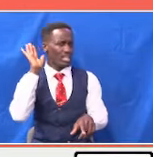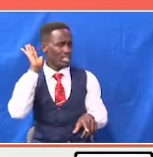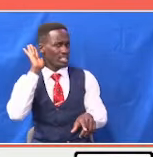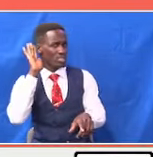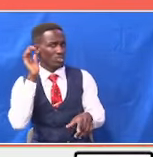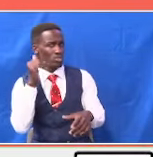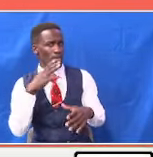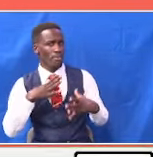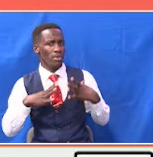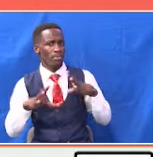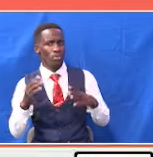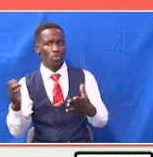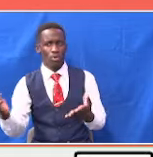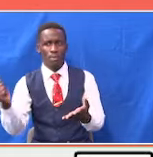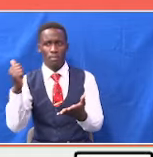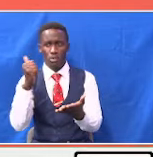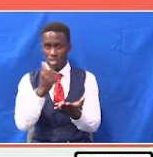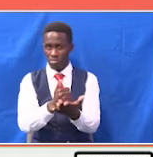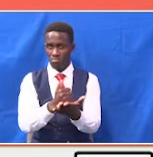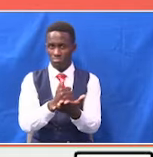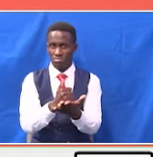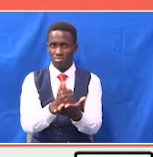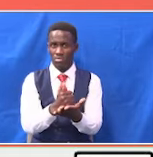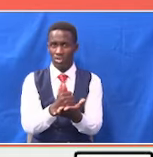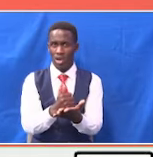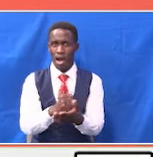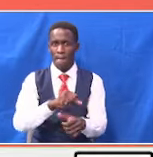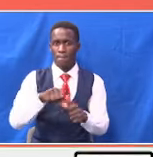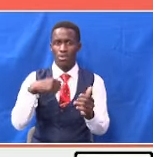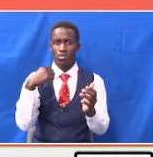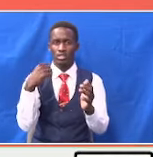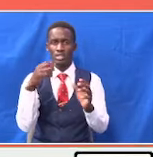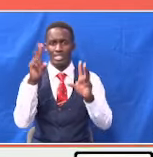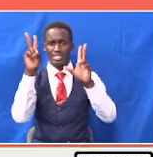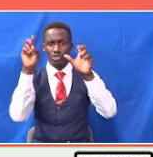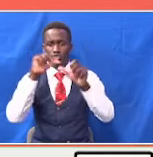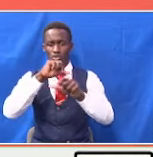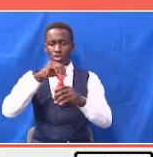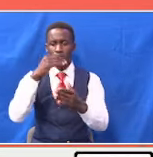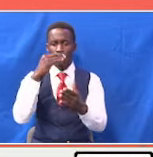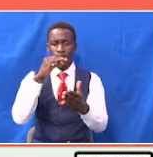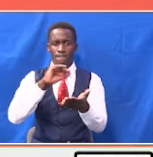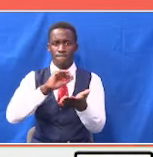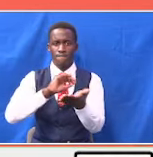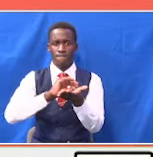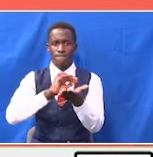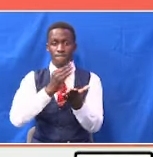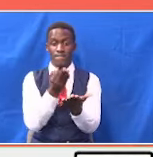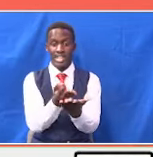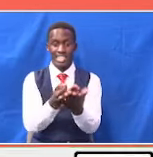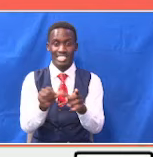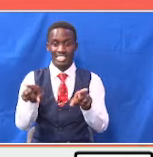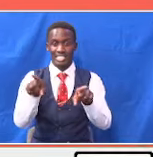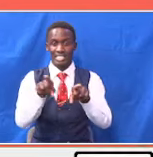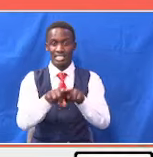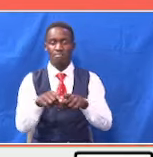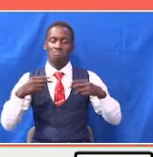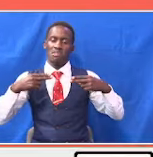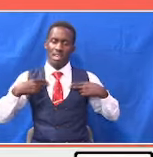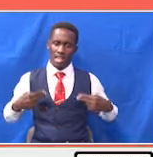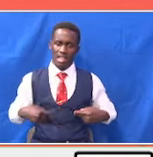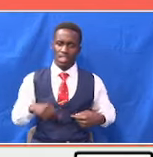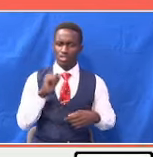the people you appointed on issues of finance, on issues of health, these are technocrats. All